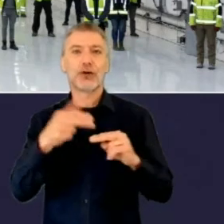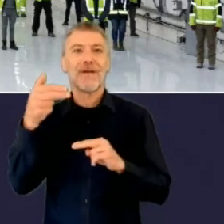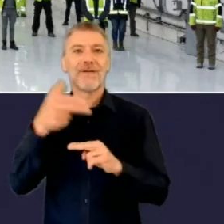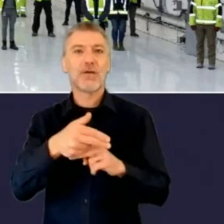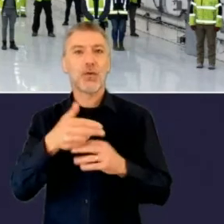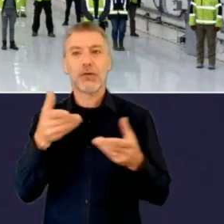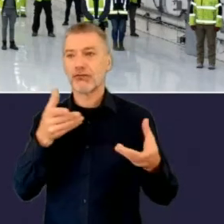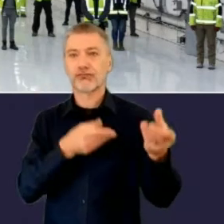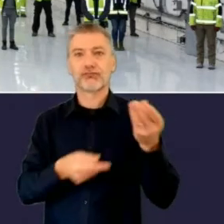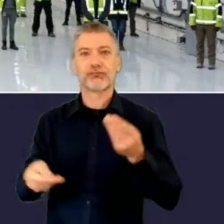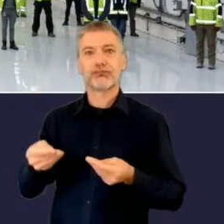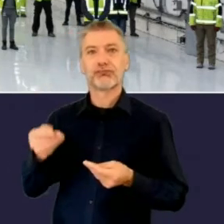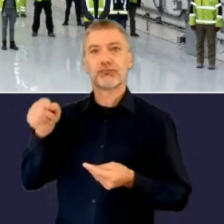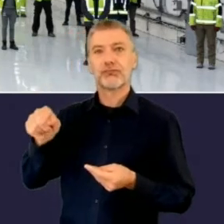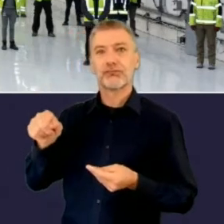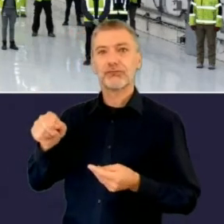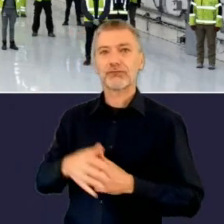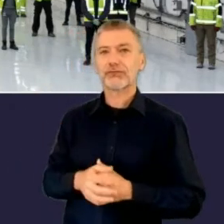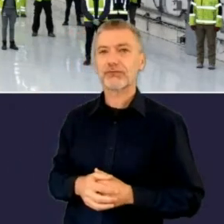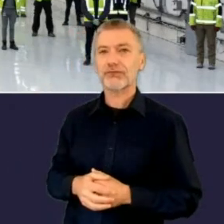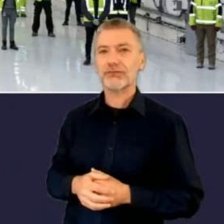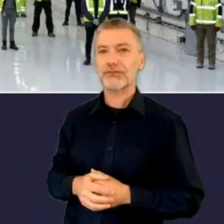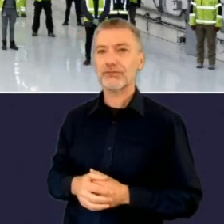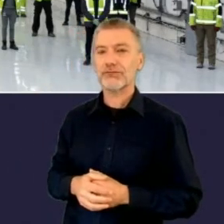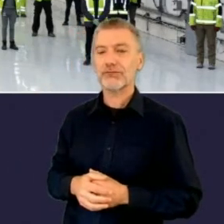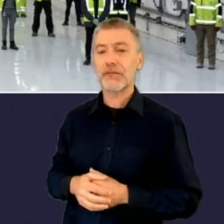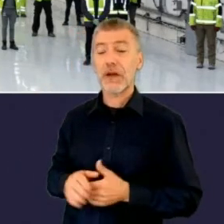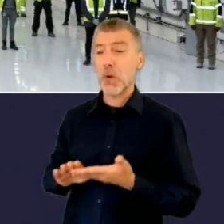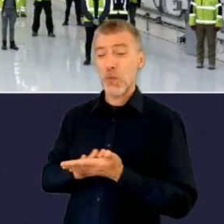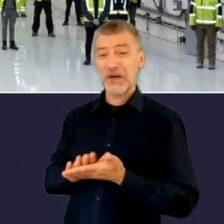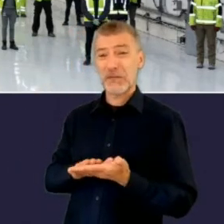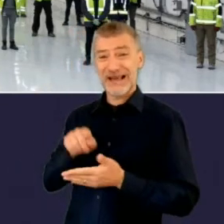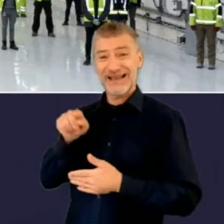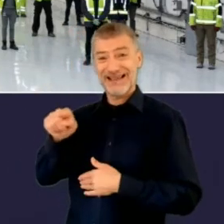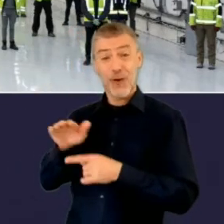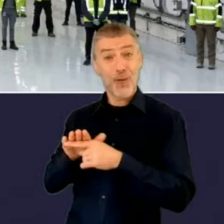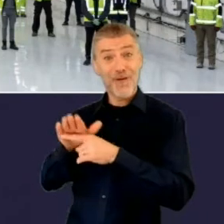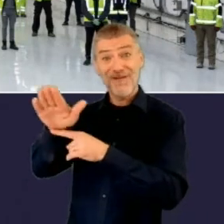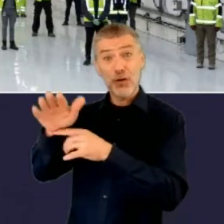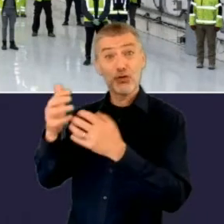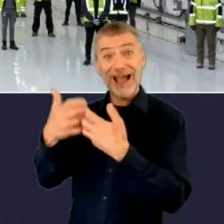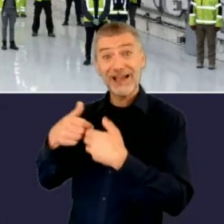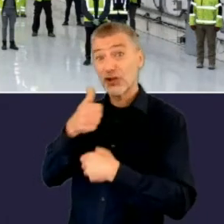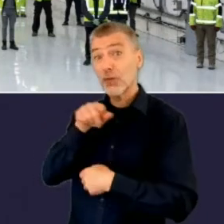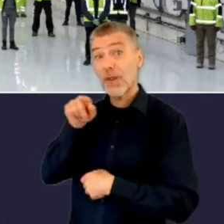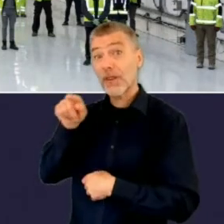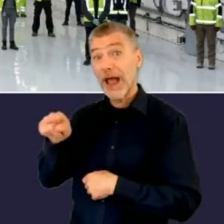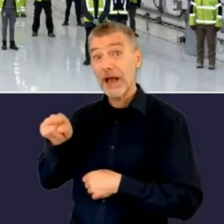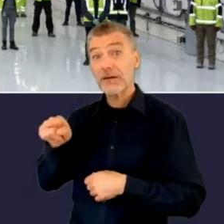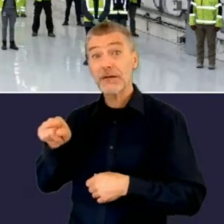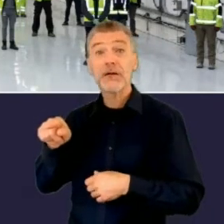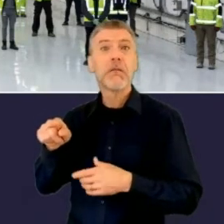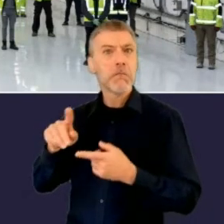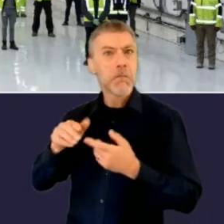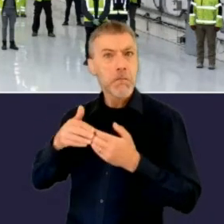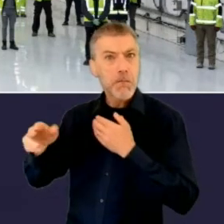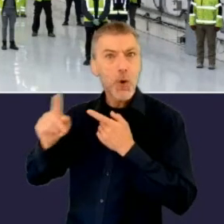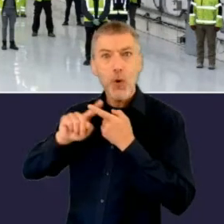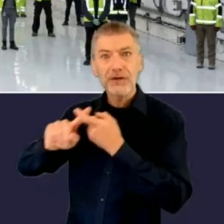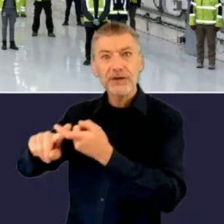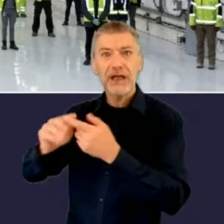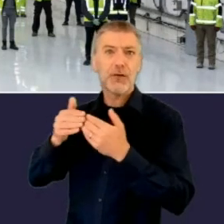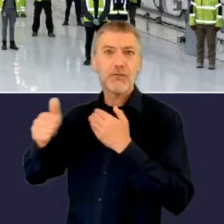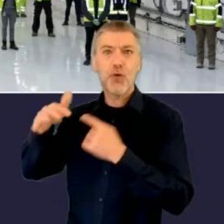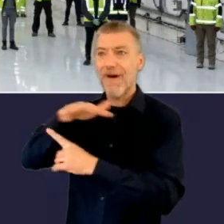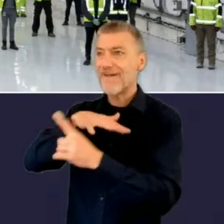fuel. So what this does, it allows us to run our future engines on this fuel, be more sustainable for the environment, and by 2022